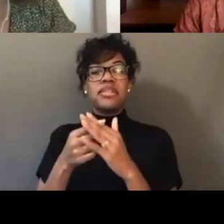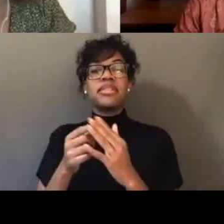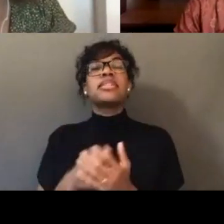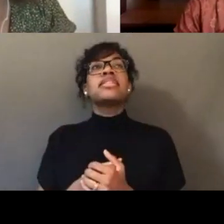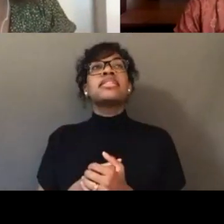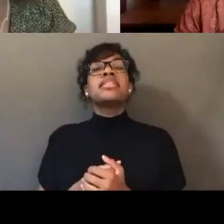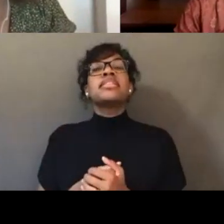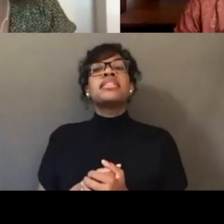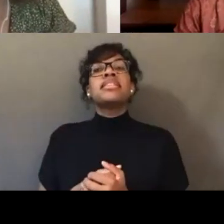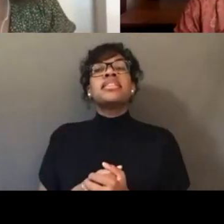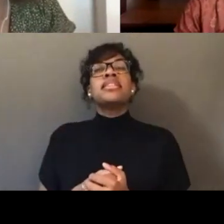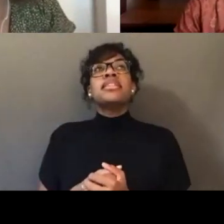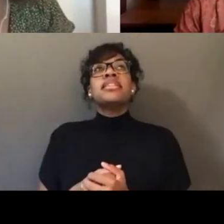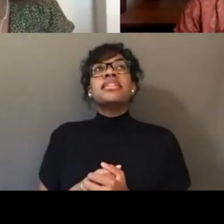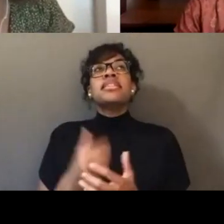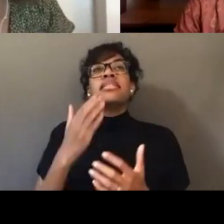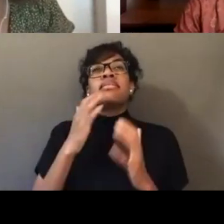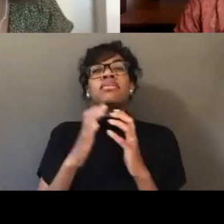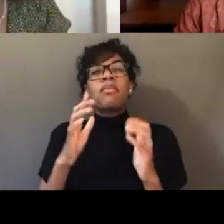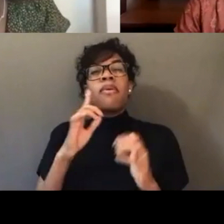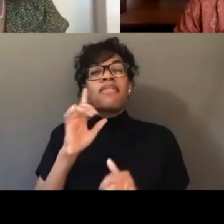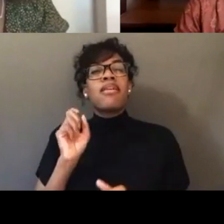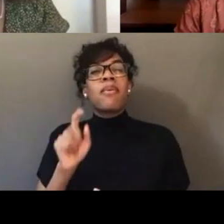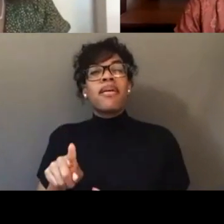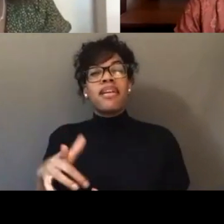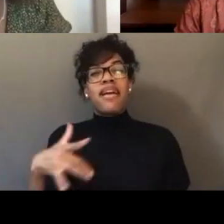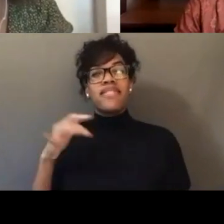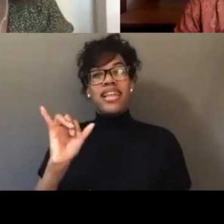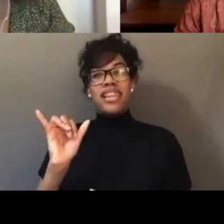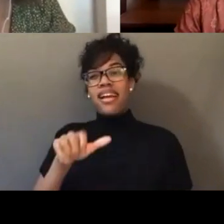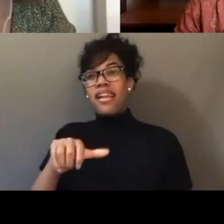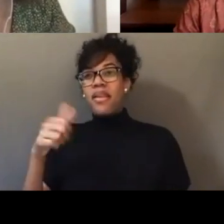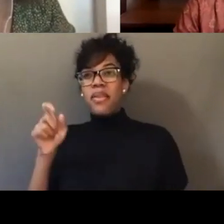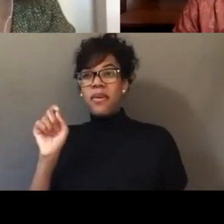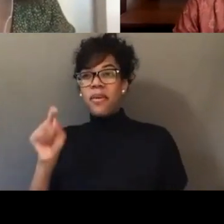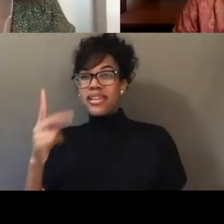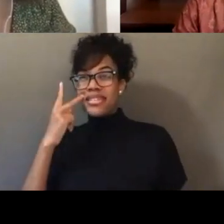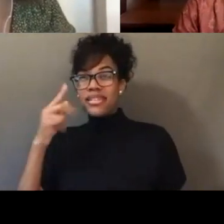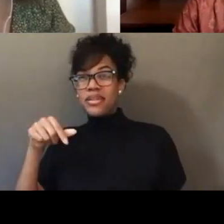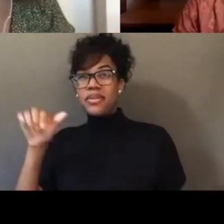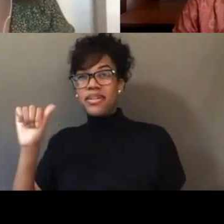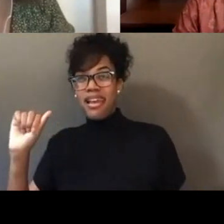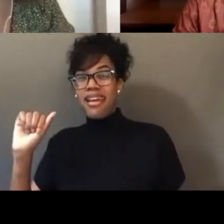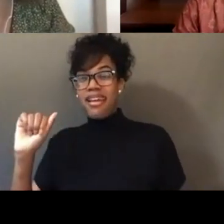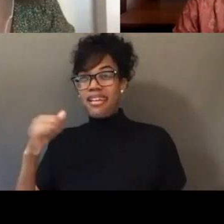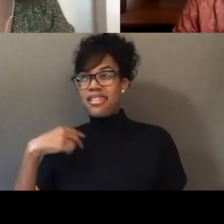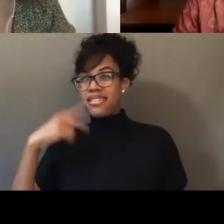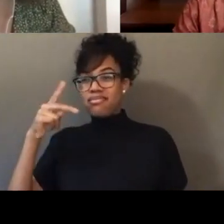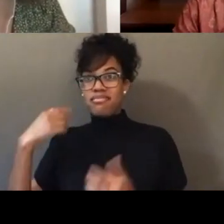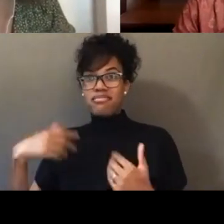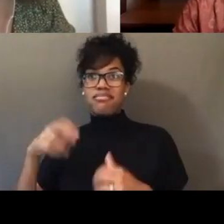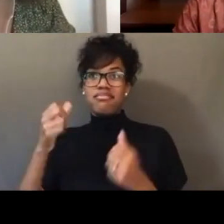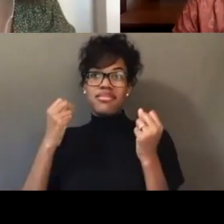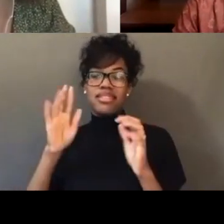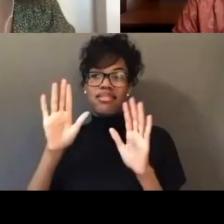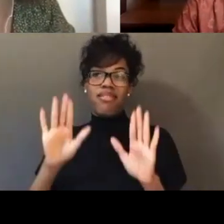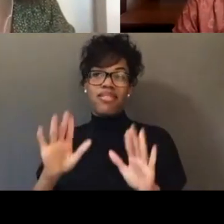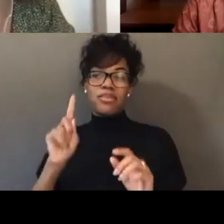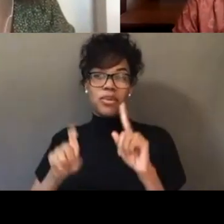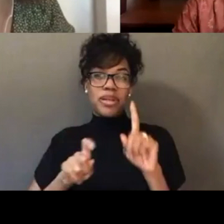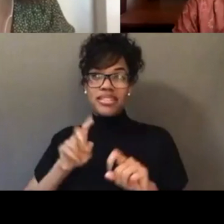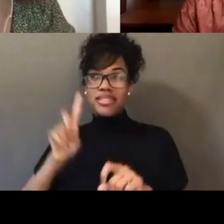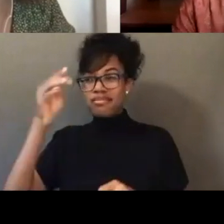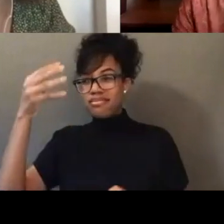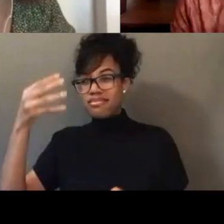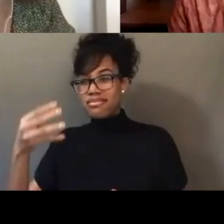of harkens to another question that I saw in the Q&A. I'm trying to scroll through it. There's so many awesome questions in here. And this one might have been